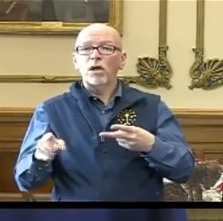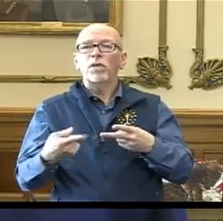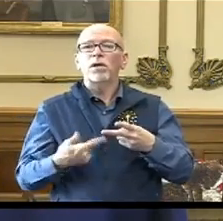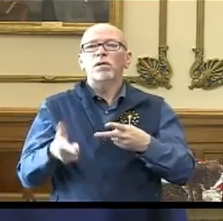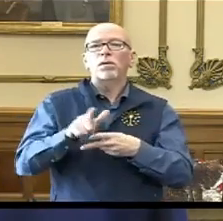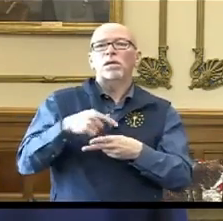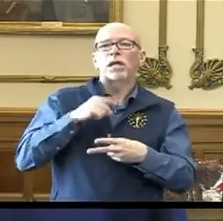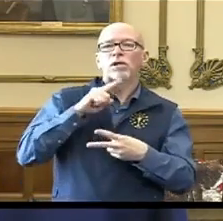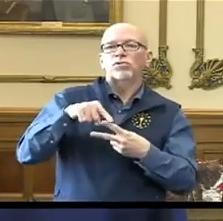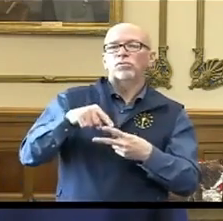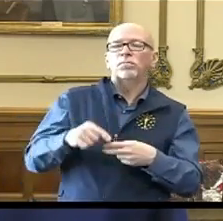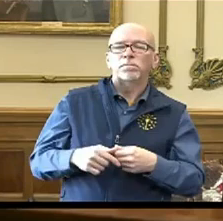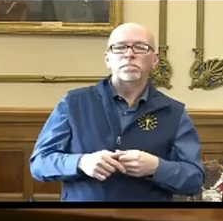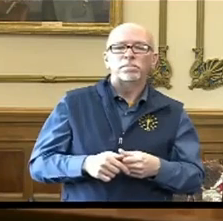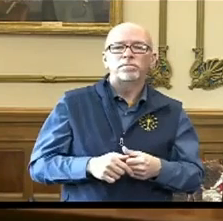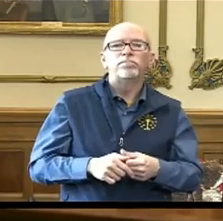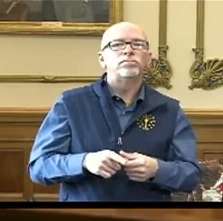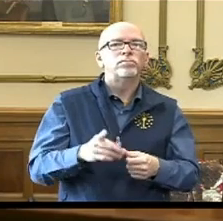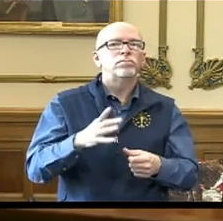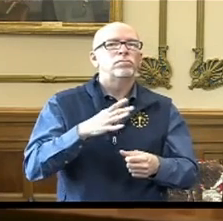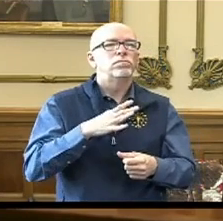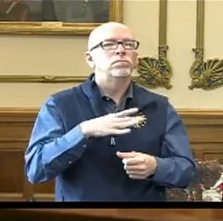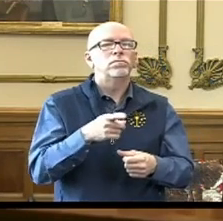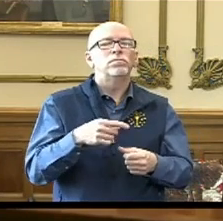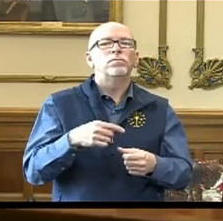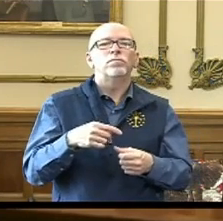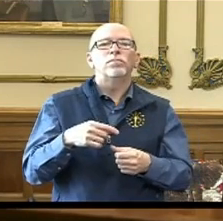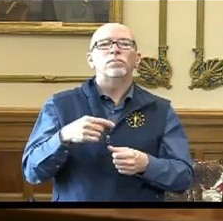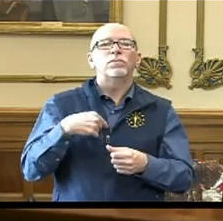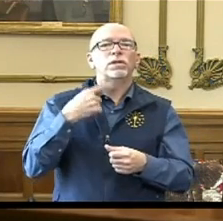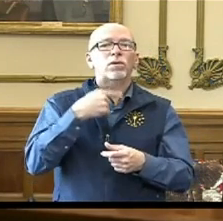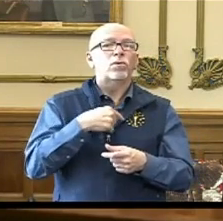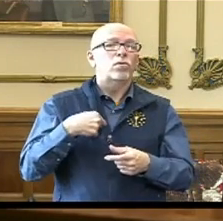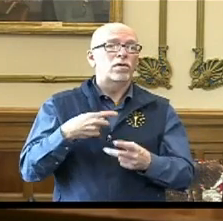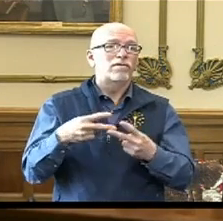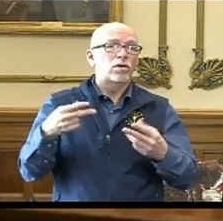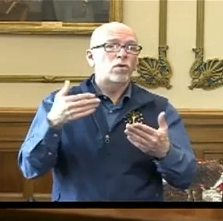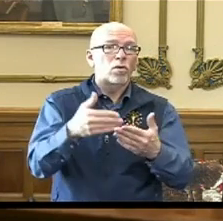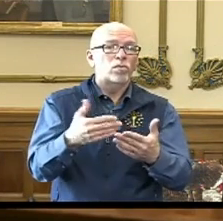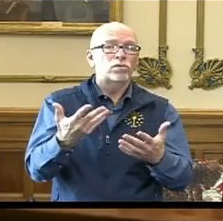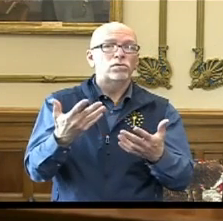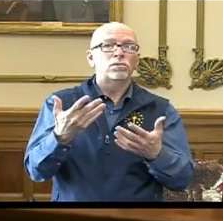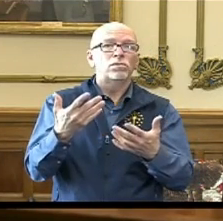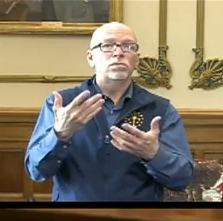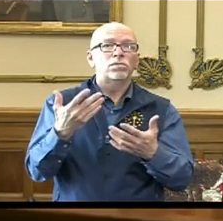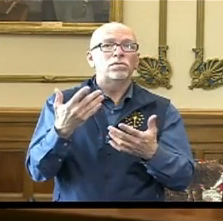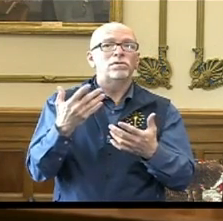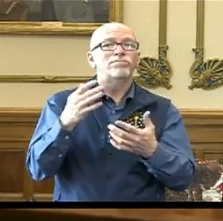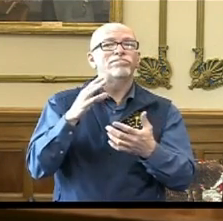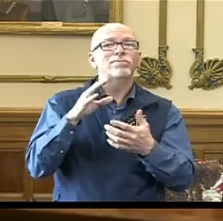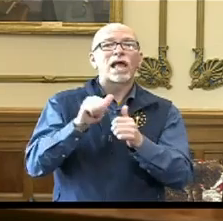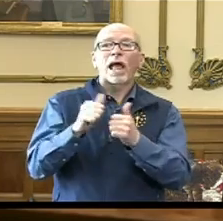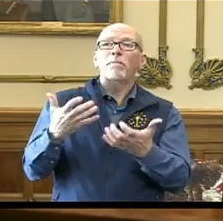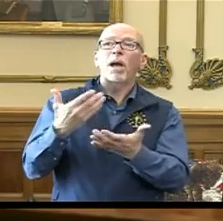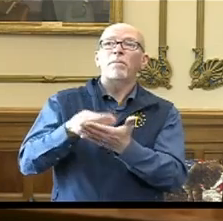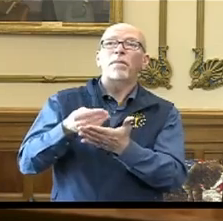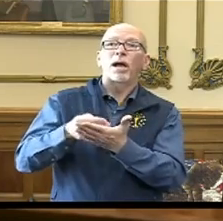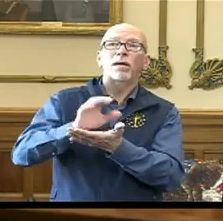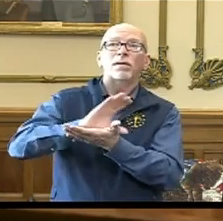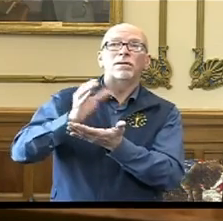up on the first part. So I would say we're very close to, when it comes to the amount of